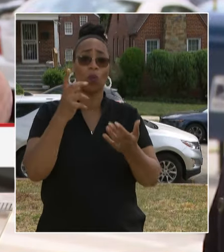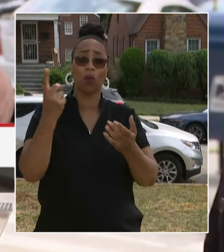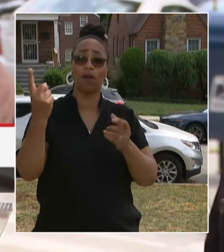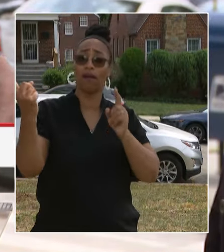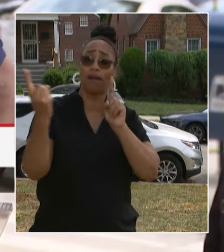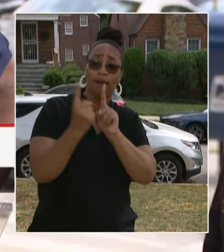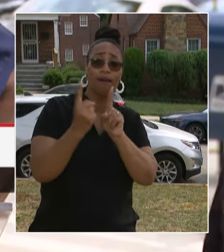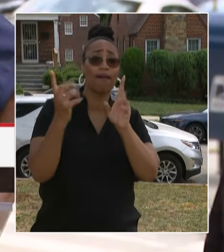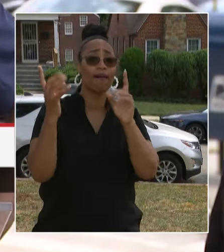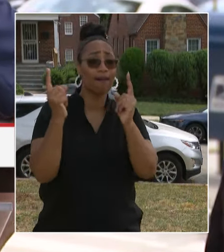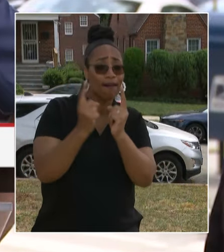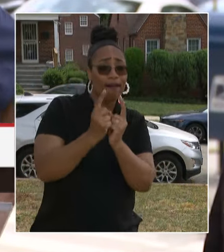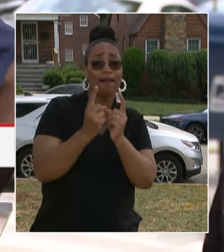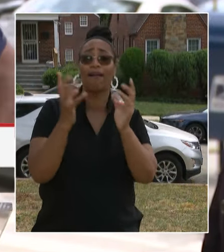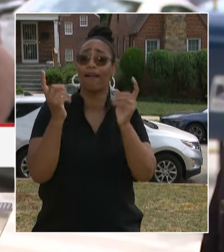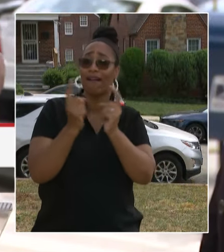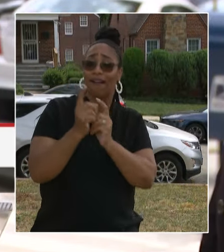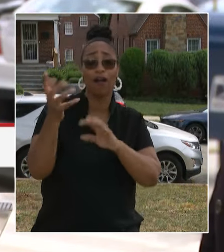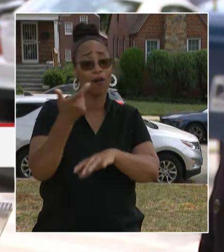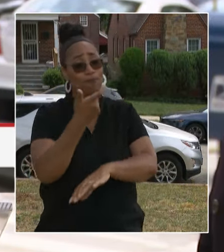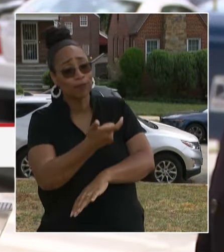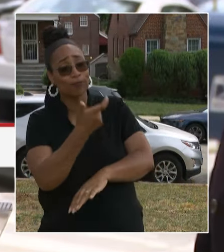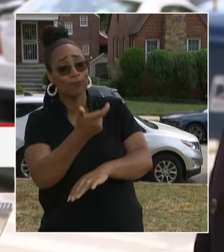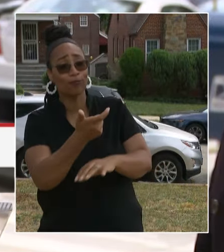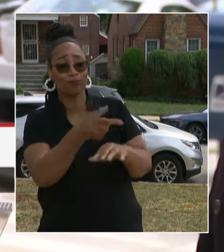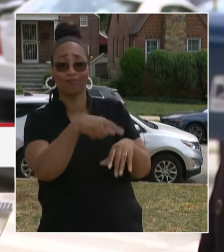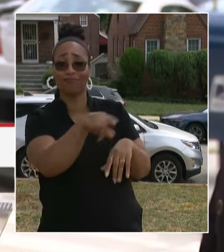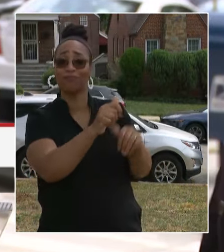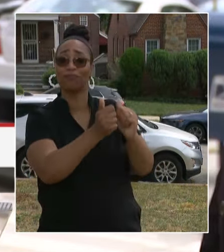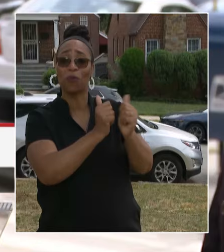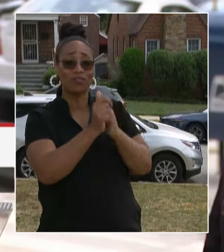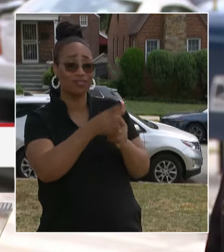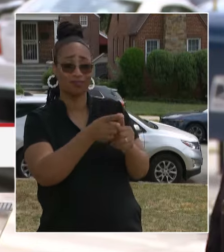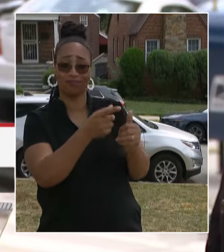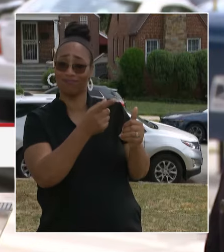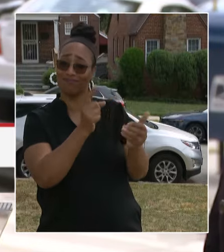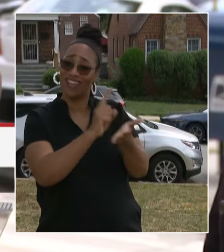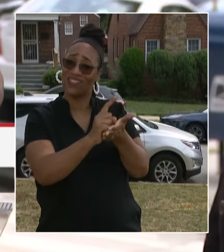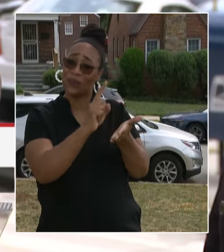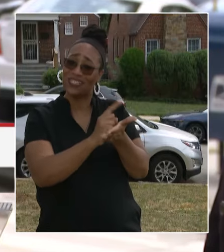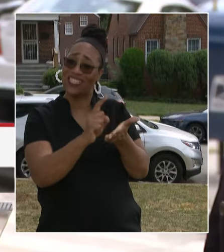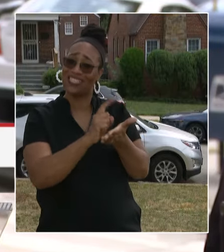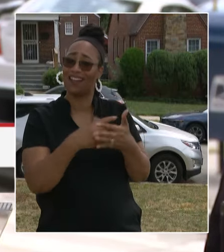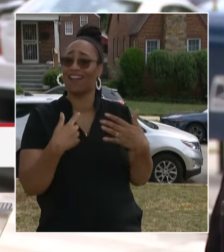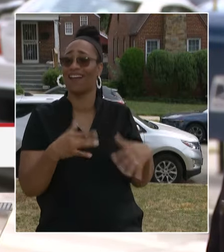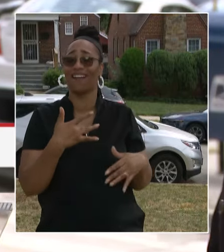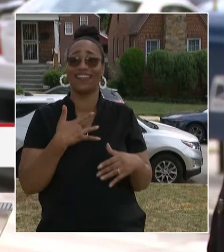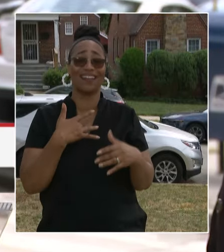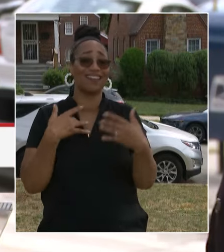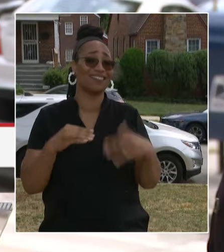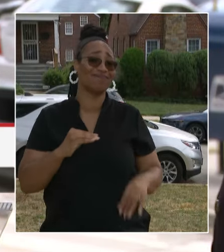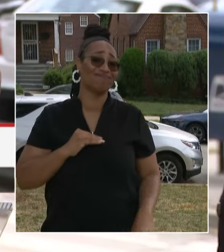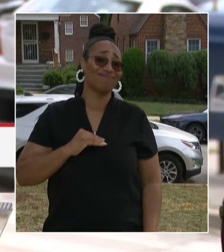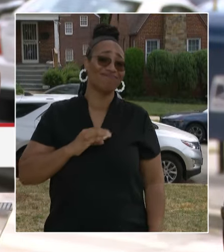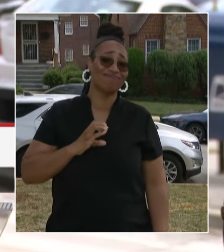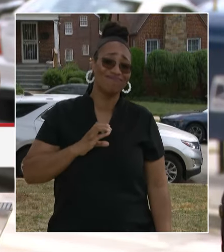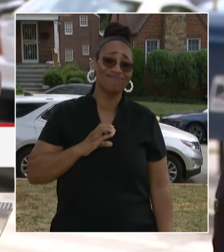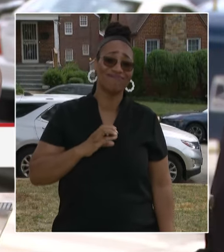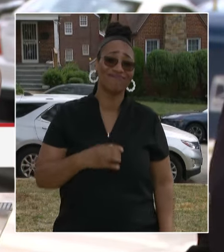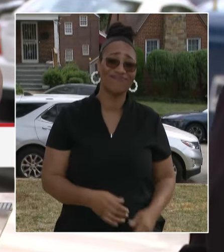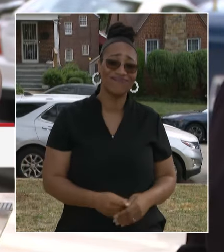field. And that meant so much to us. As a council member, wanted to see and stay in touch